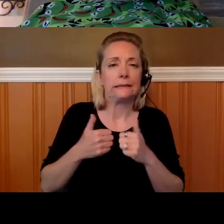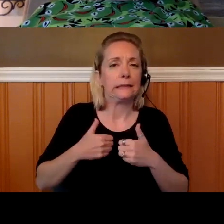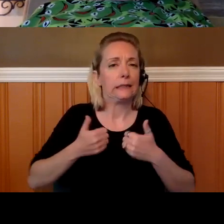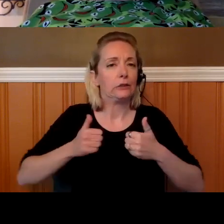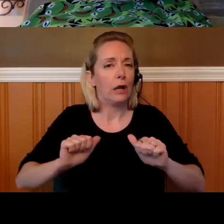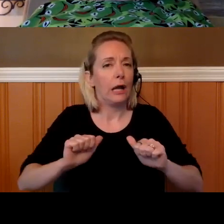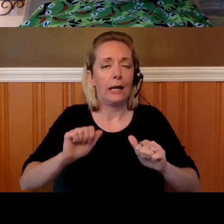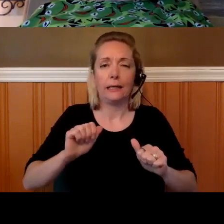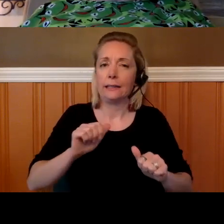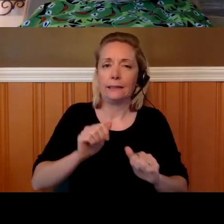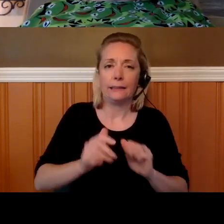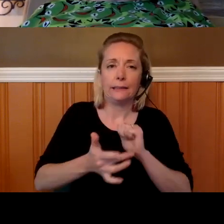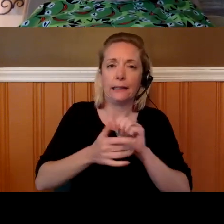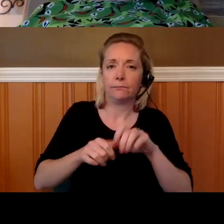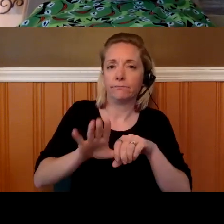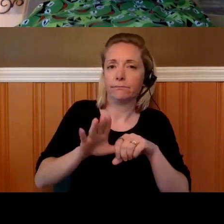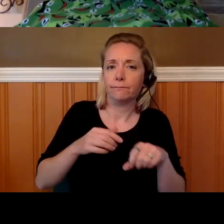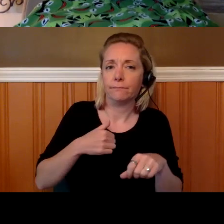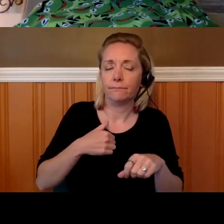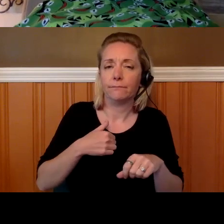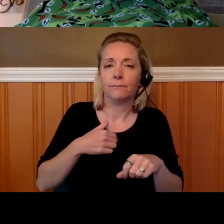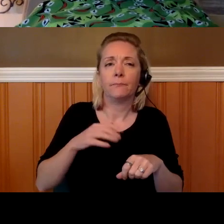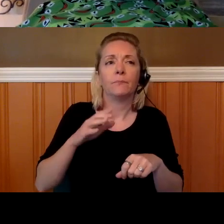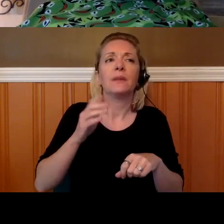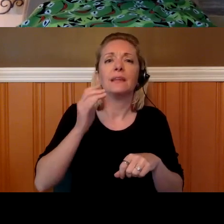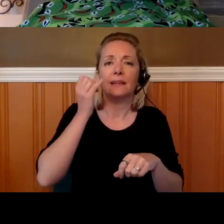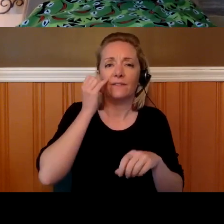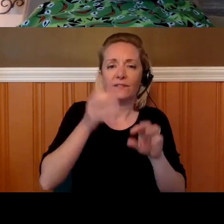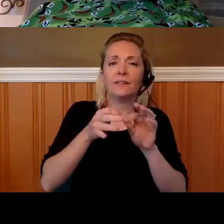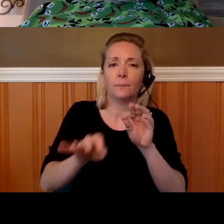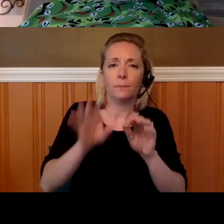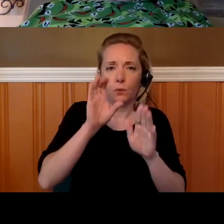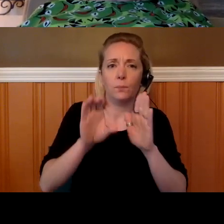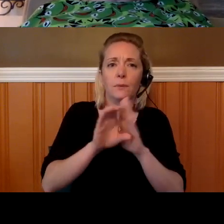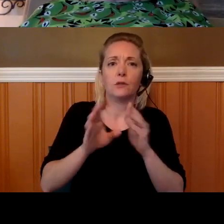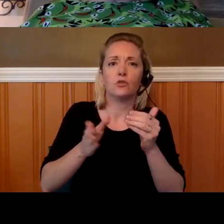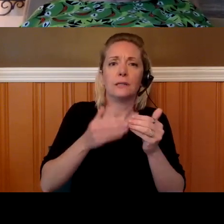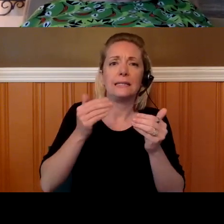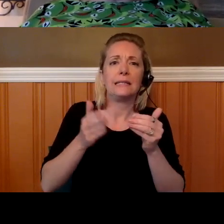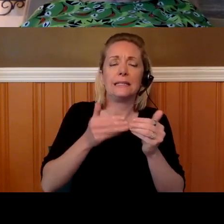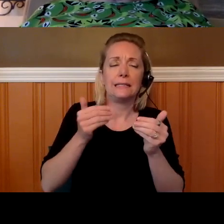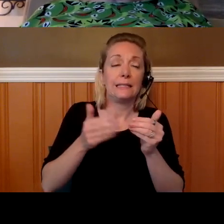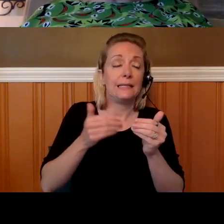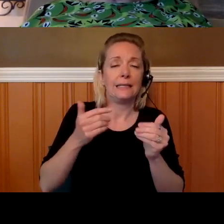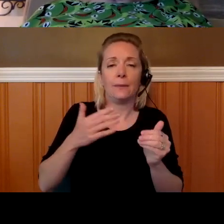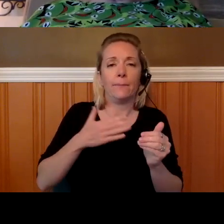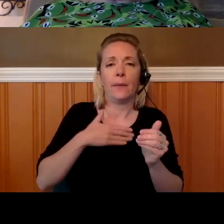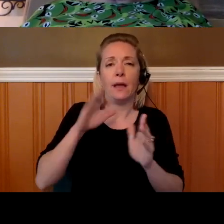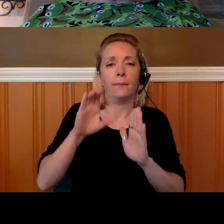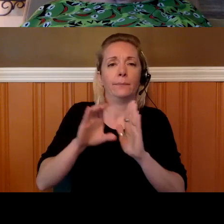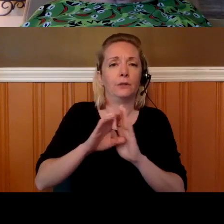was a disaster, but if the photo's simple, it's easy. I was trying to do it with a dog and it just didn't turn out well at